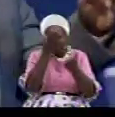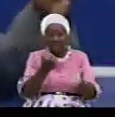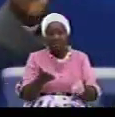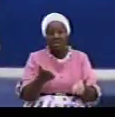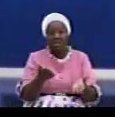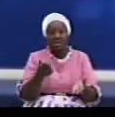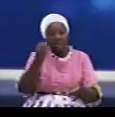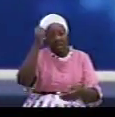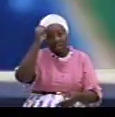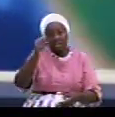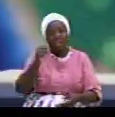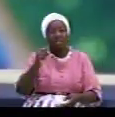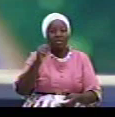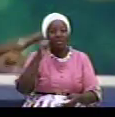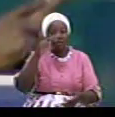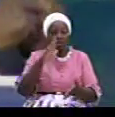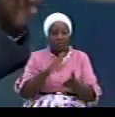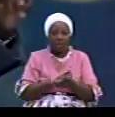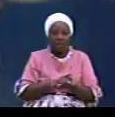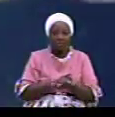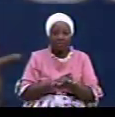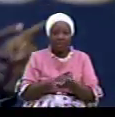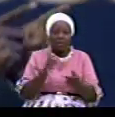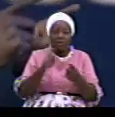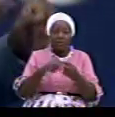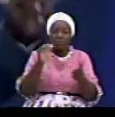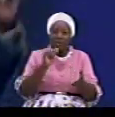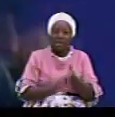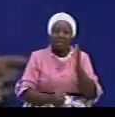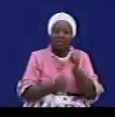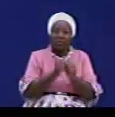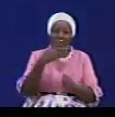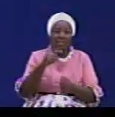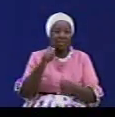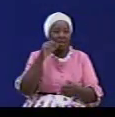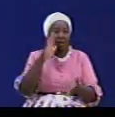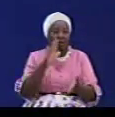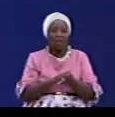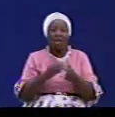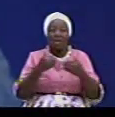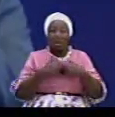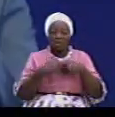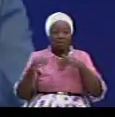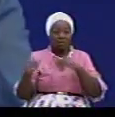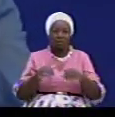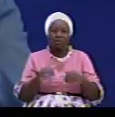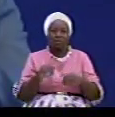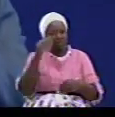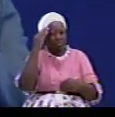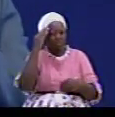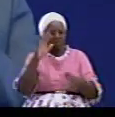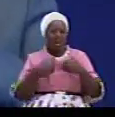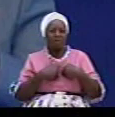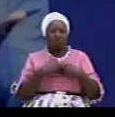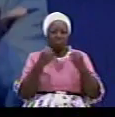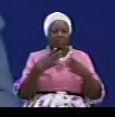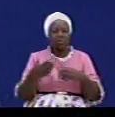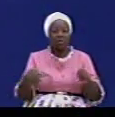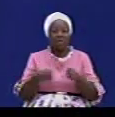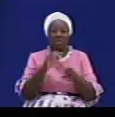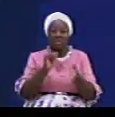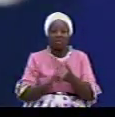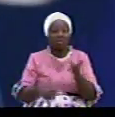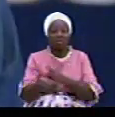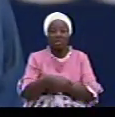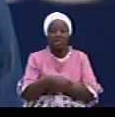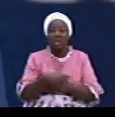that which the wife had done. You know, there are many people like that today. They even say